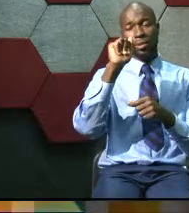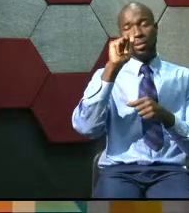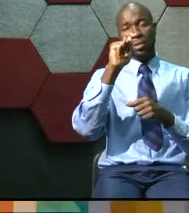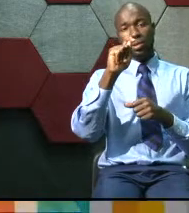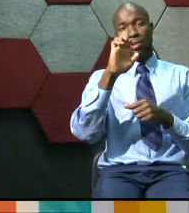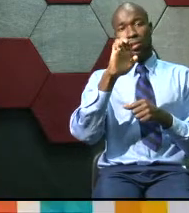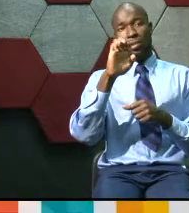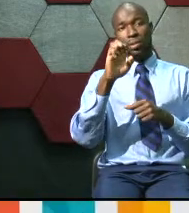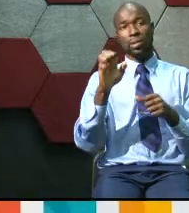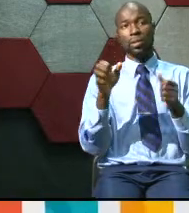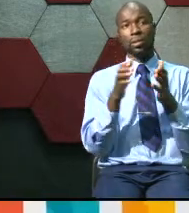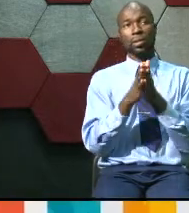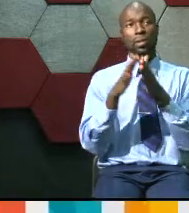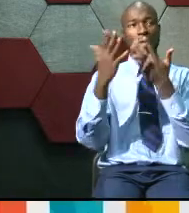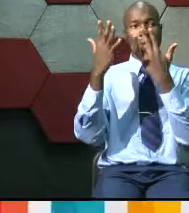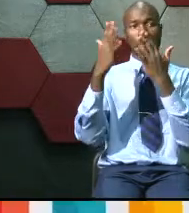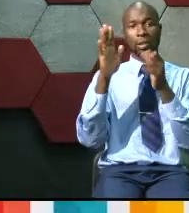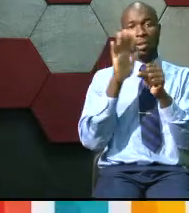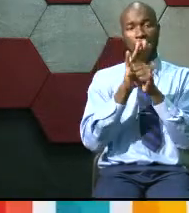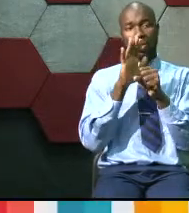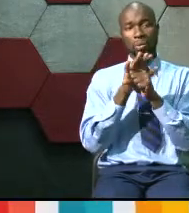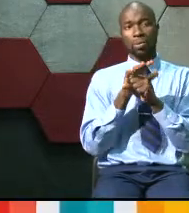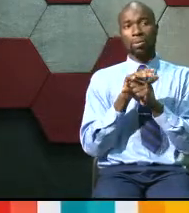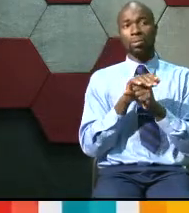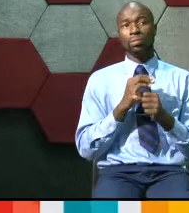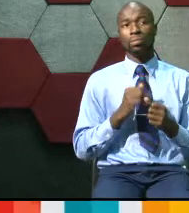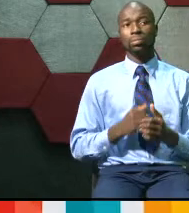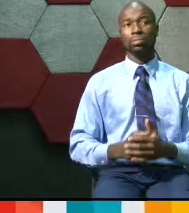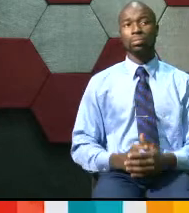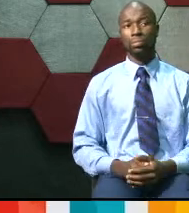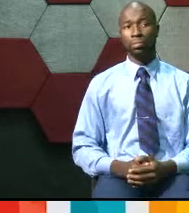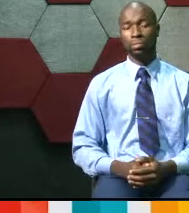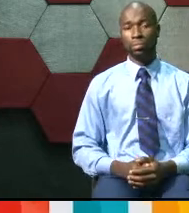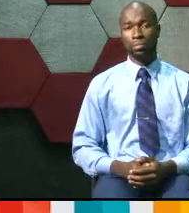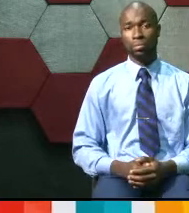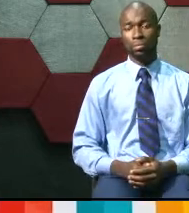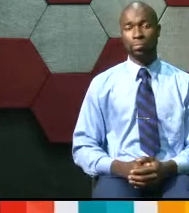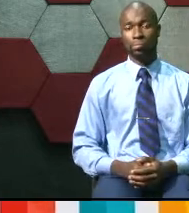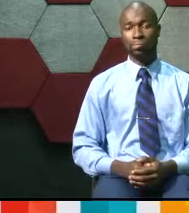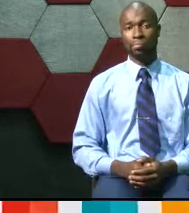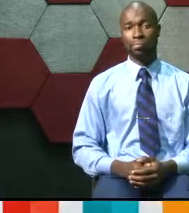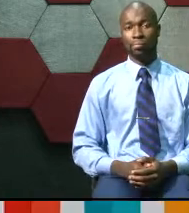and Adelaide. Thank you very much for your participation.